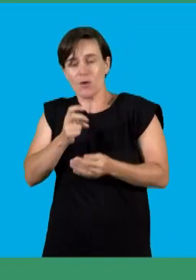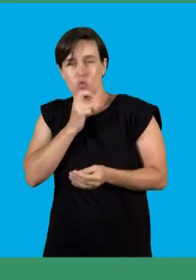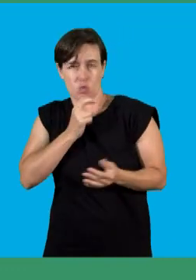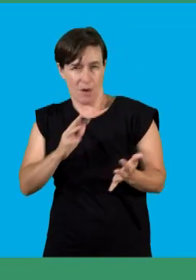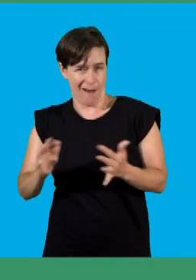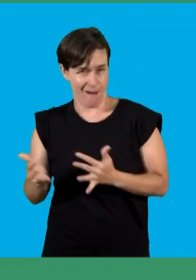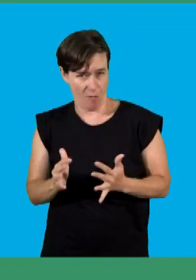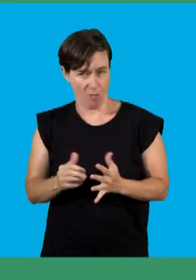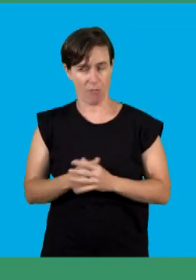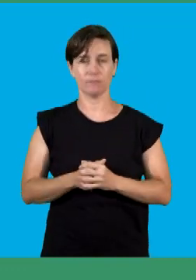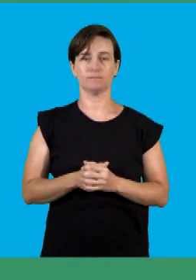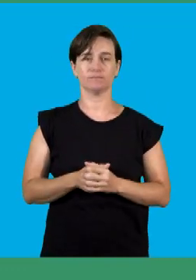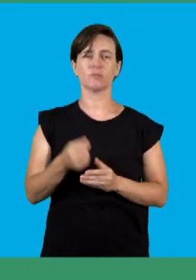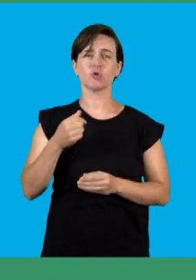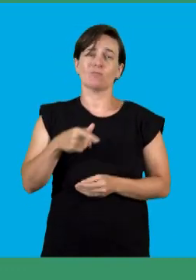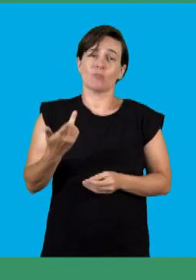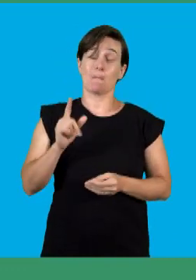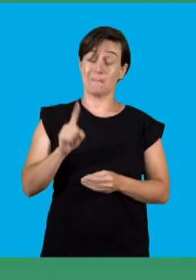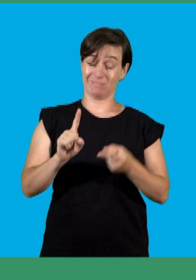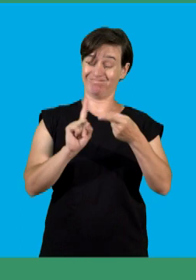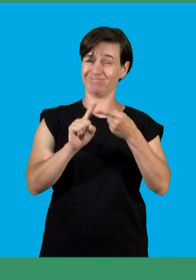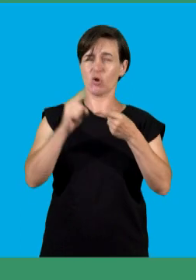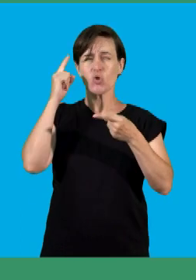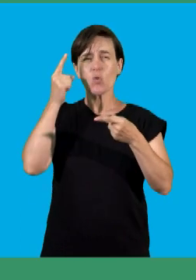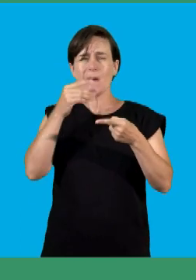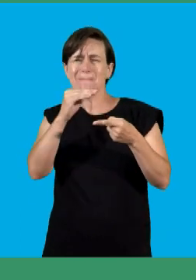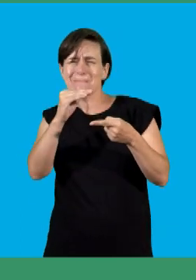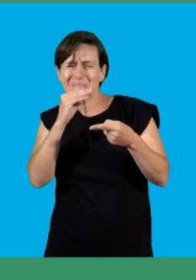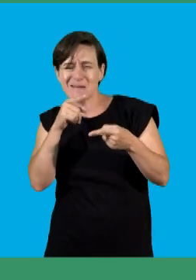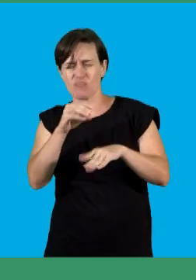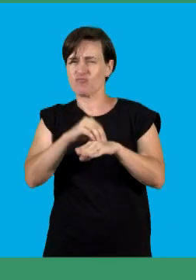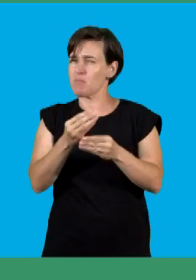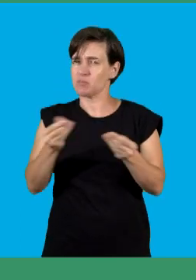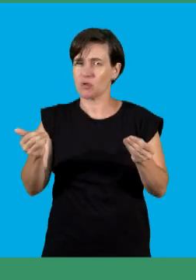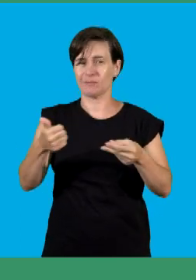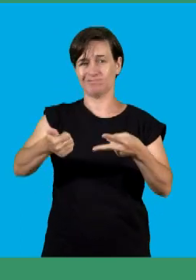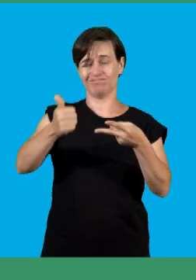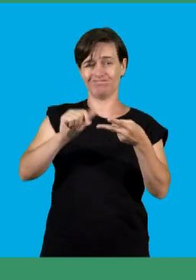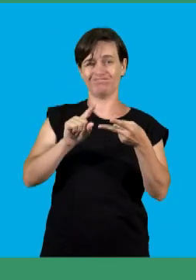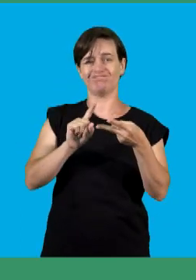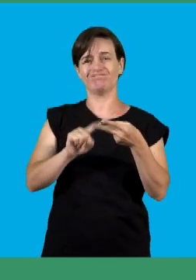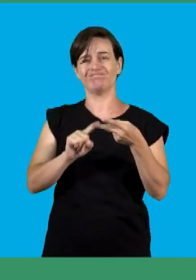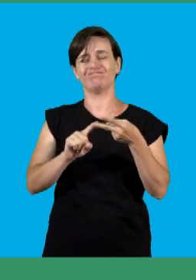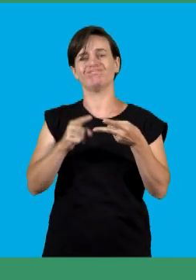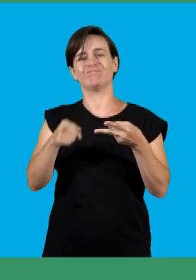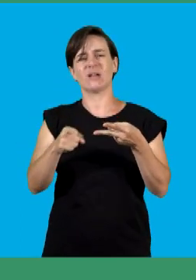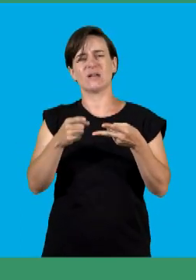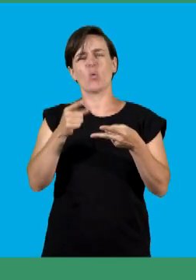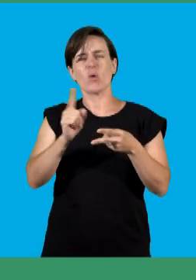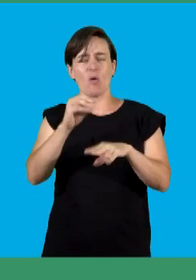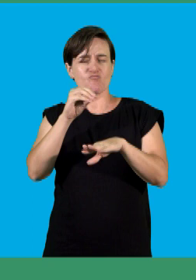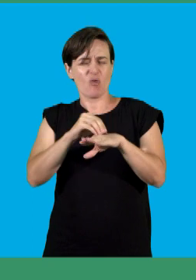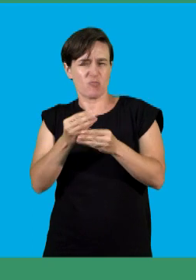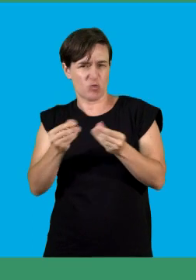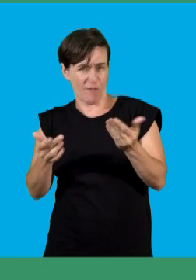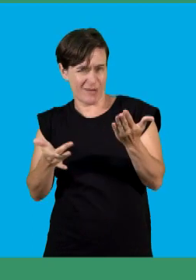the problem-solving techniques. So we should know the meaning of the problem-solving. Then we'll speak about the problem-solving techniques.